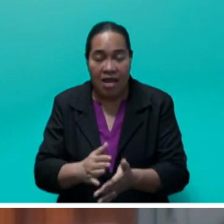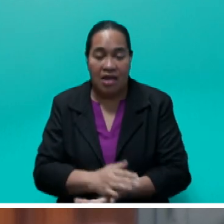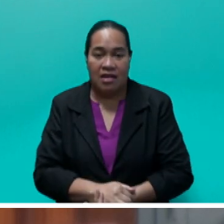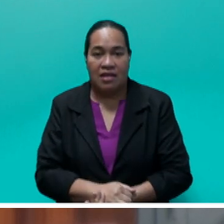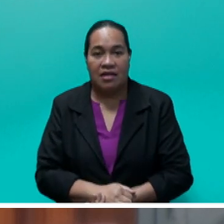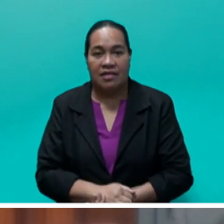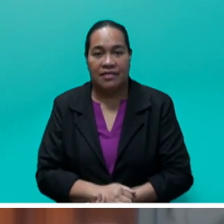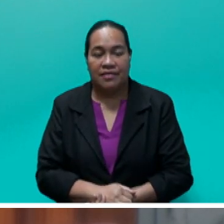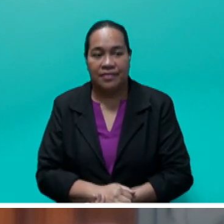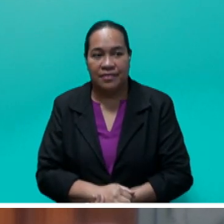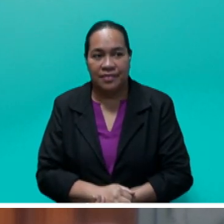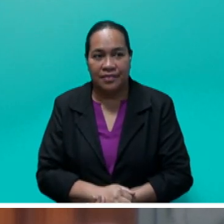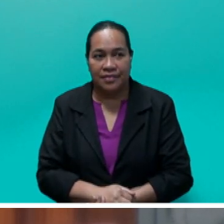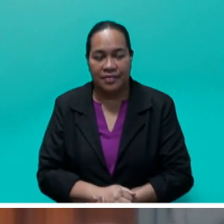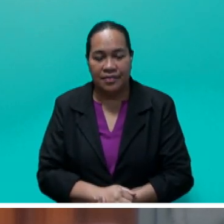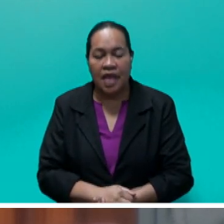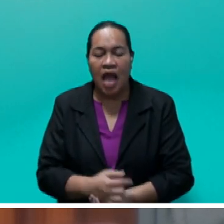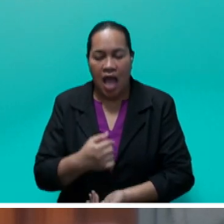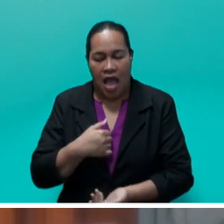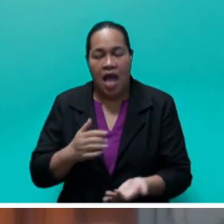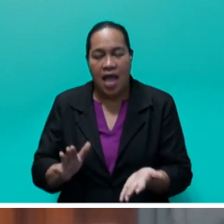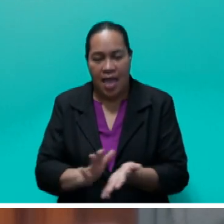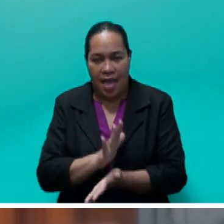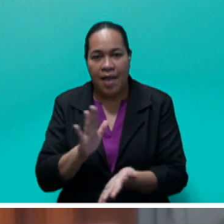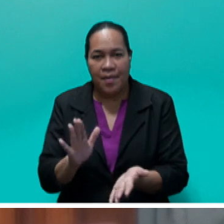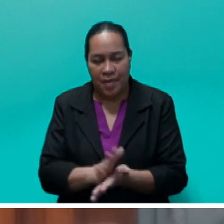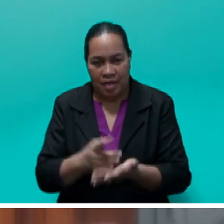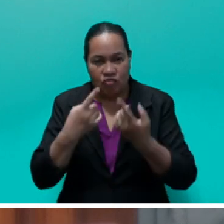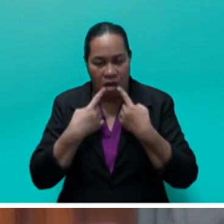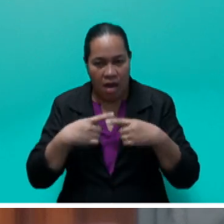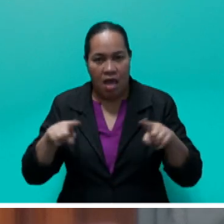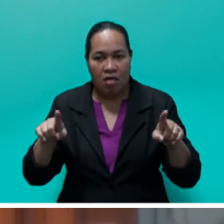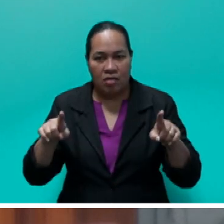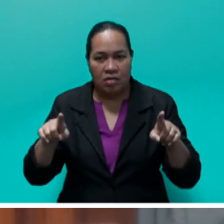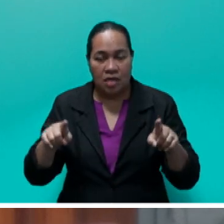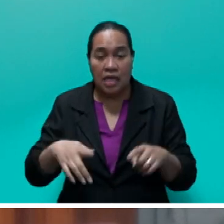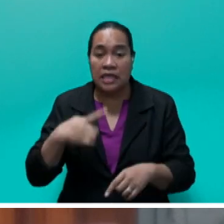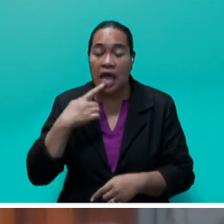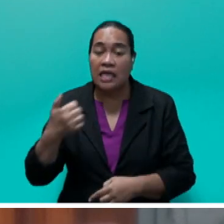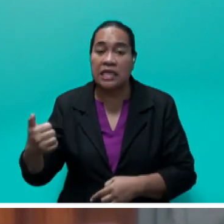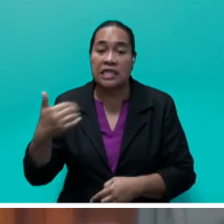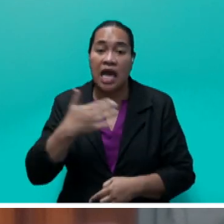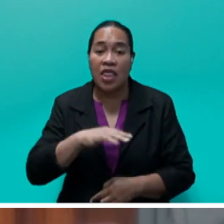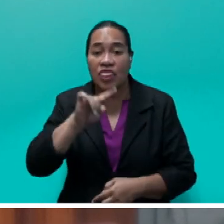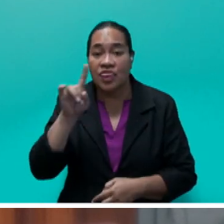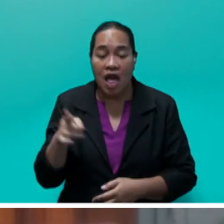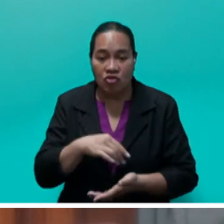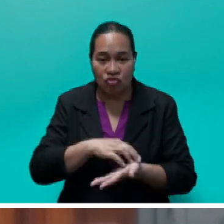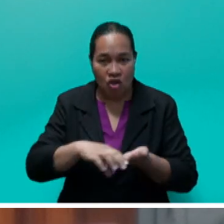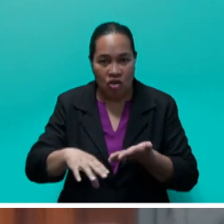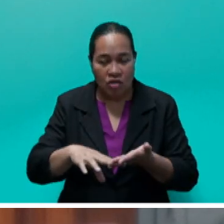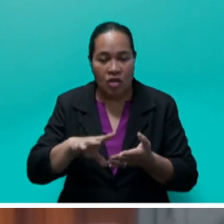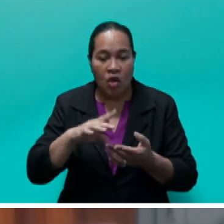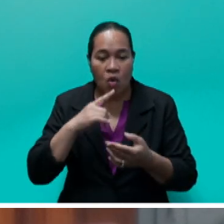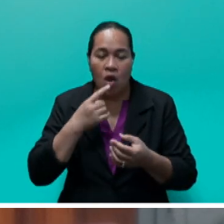Mr. Speaker, sir, I am pleased to announce that $600,000 was released